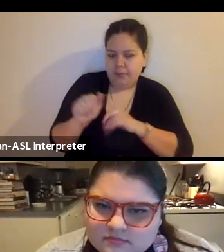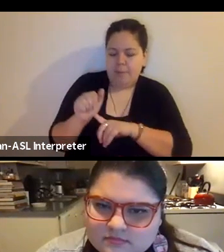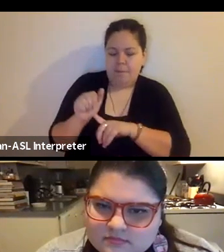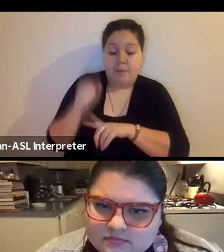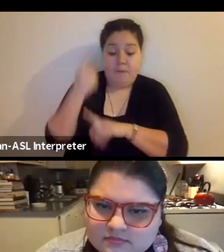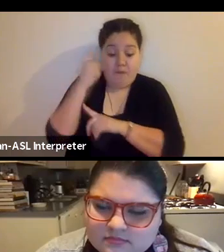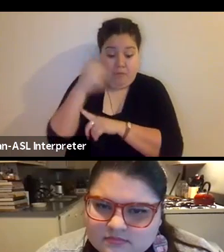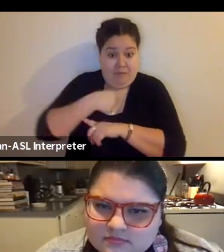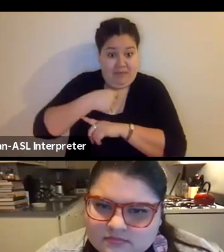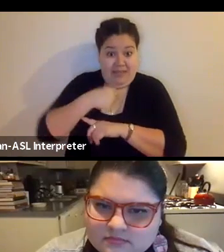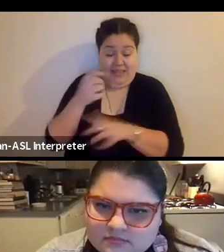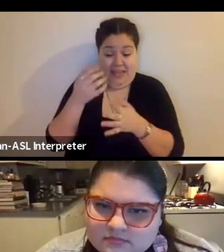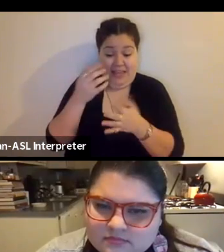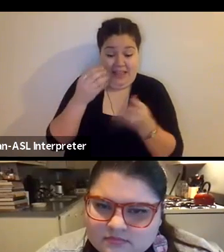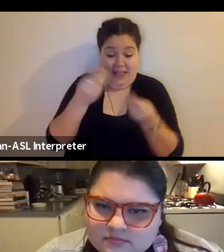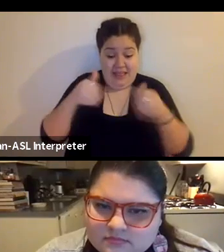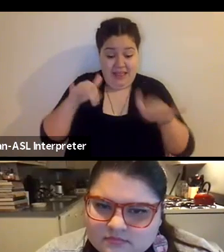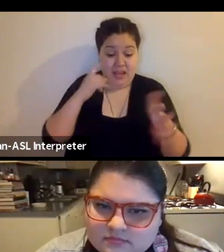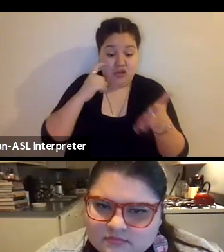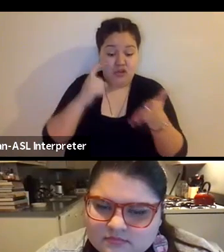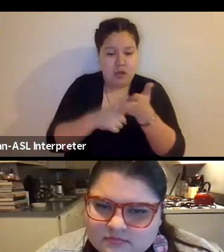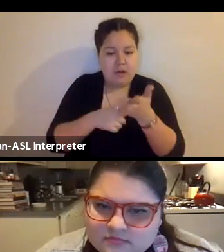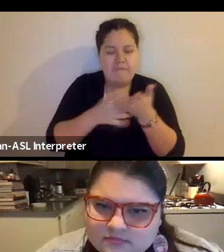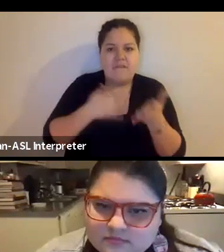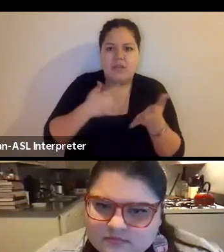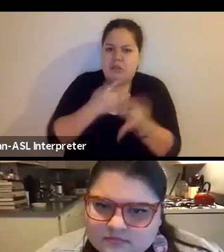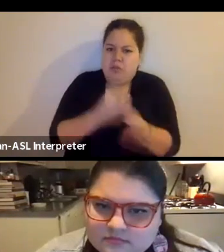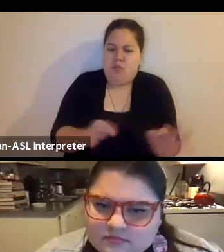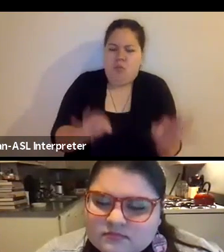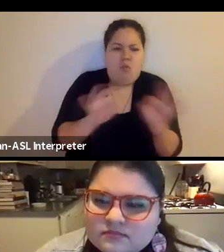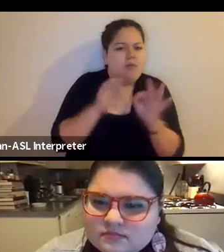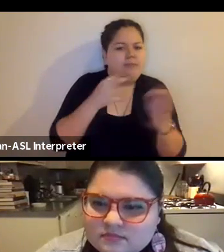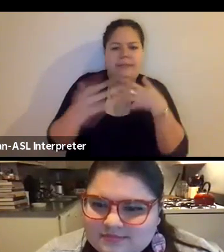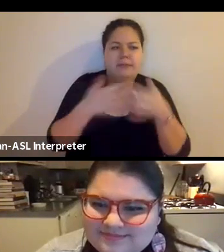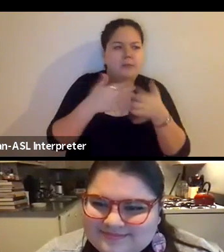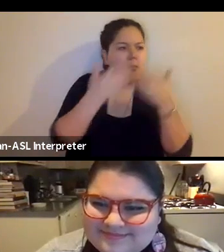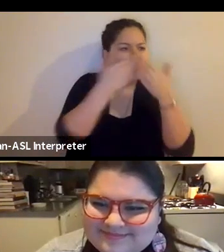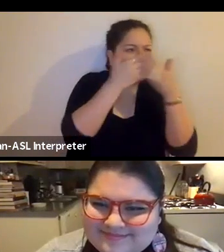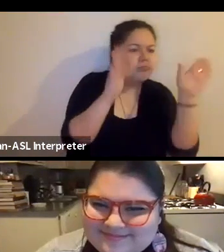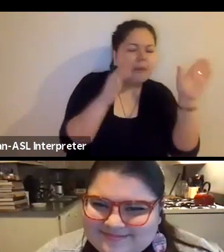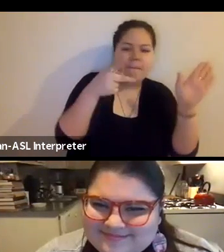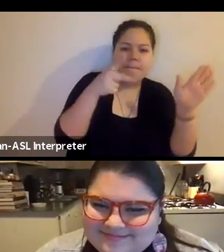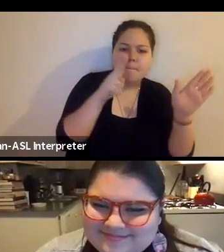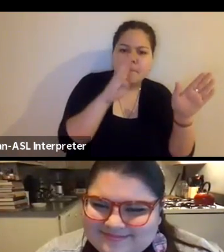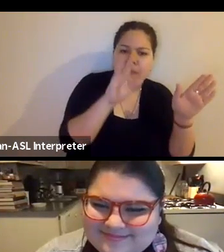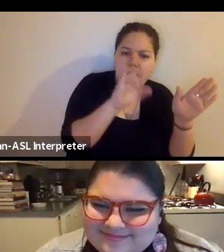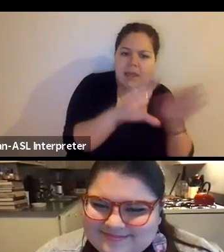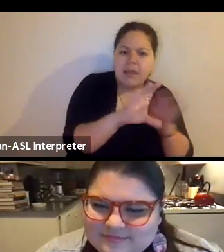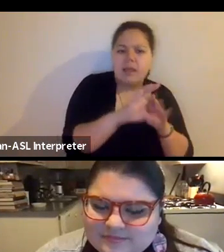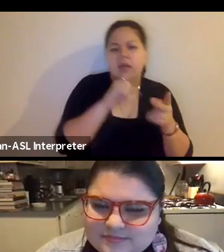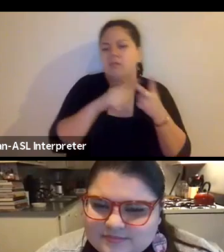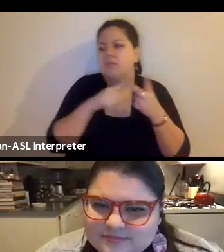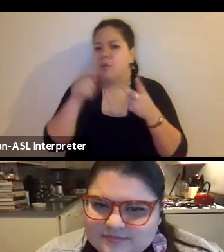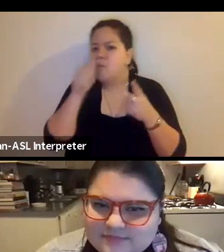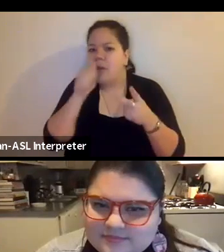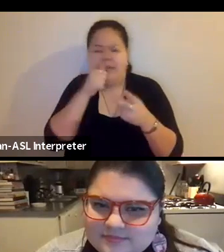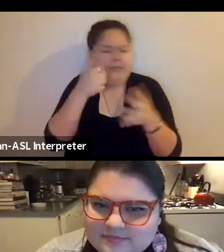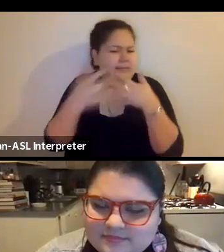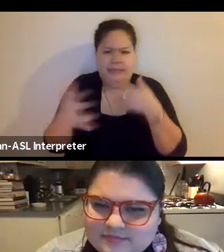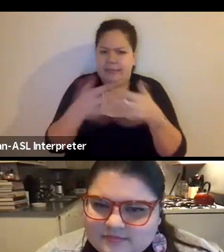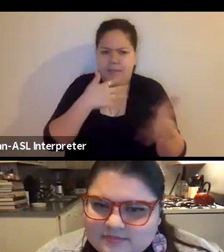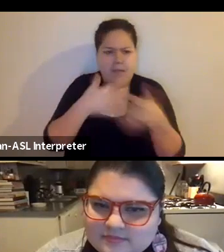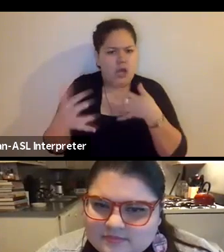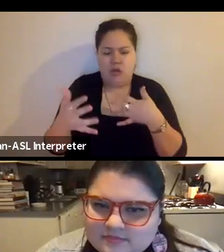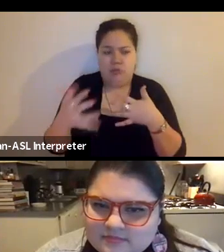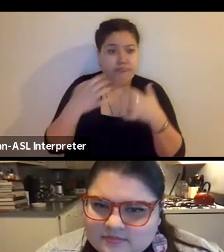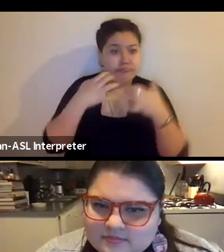really important for both public and private events, small organizing and large organizing, and a priority